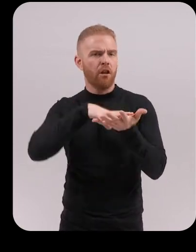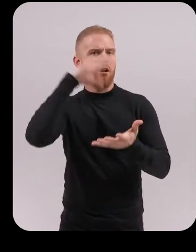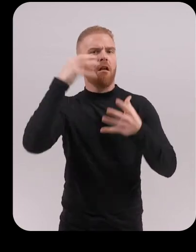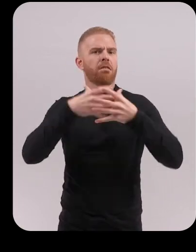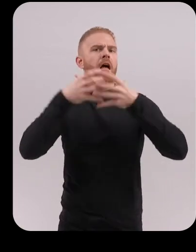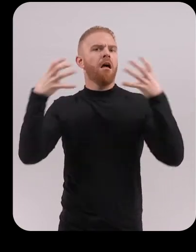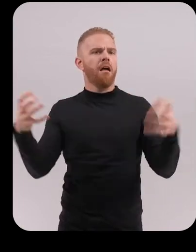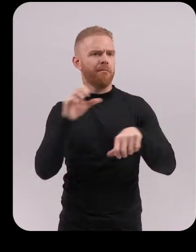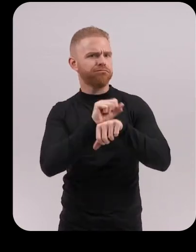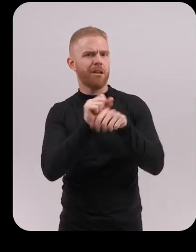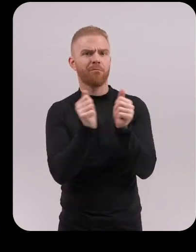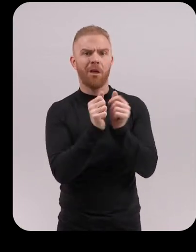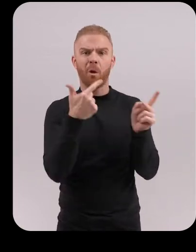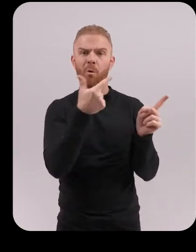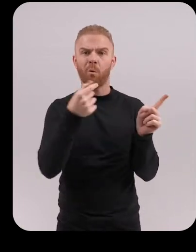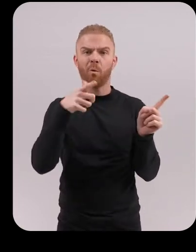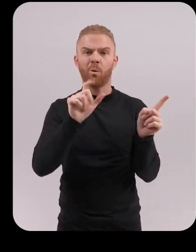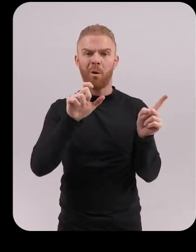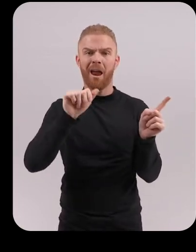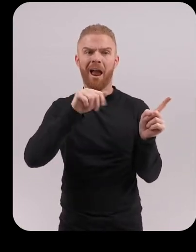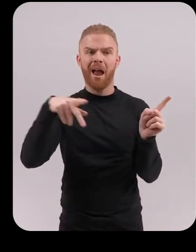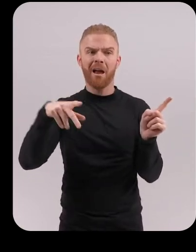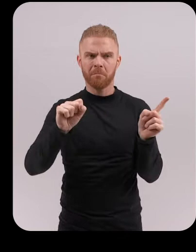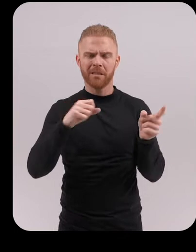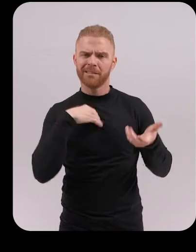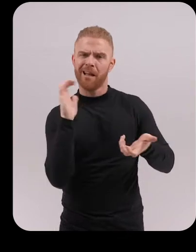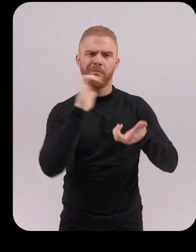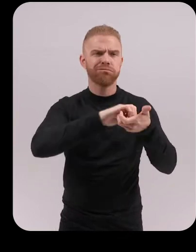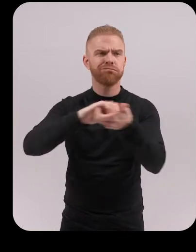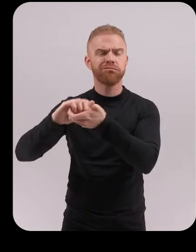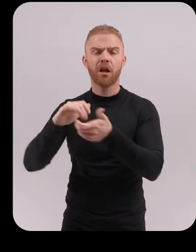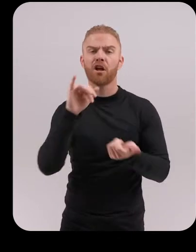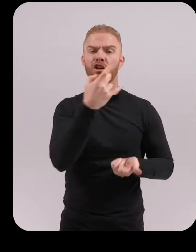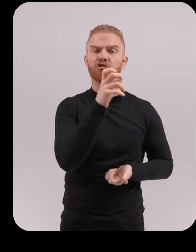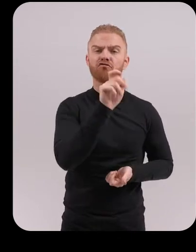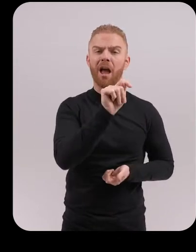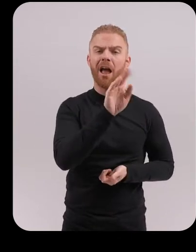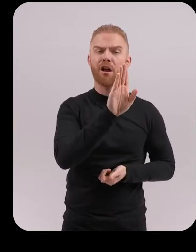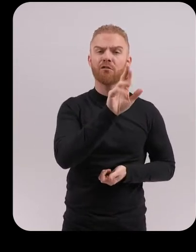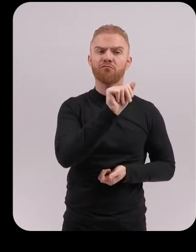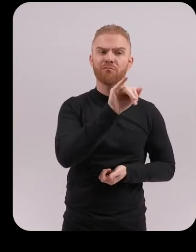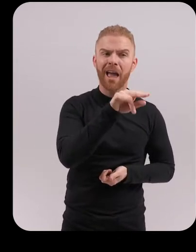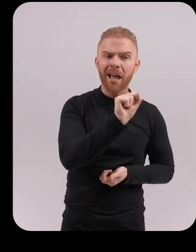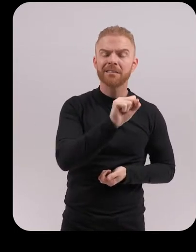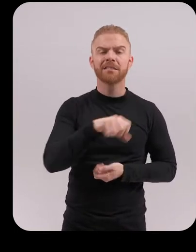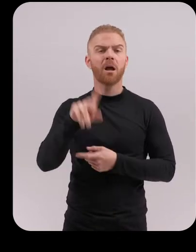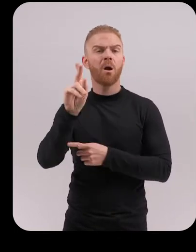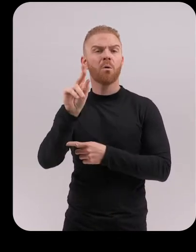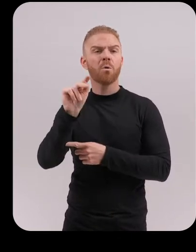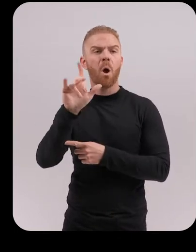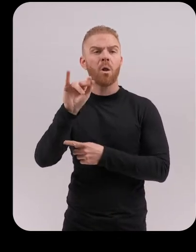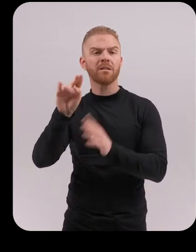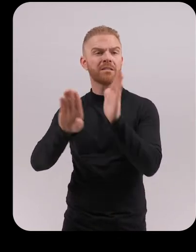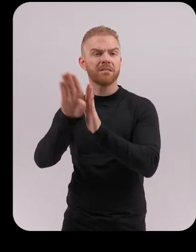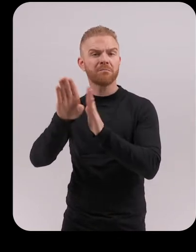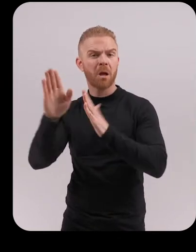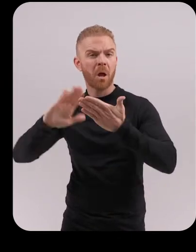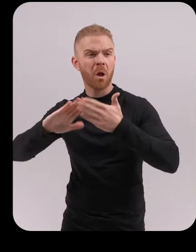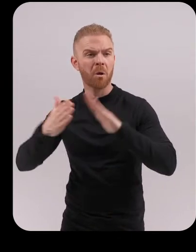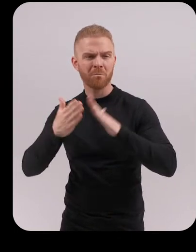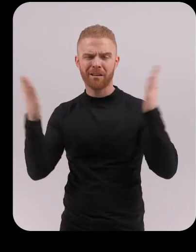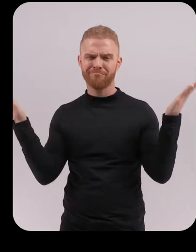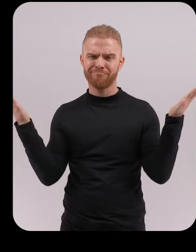learning a lot from our work with the Google Apps, and we're collaborating with JetBrains and the Kotlin developer community to